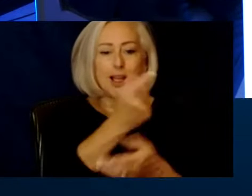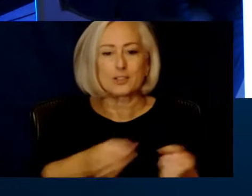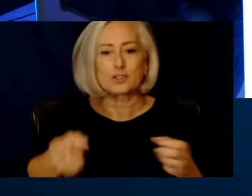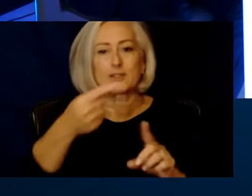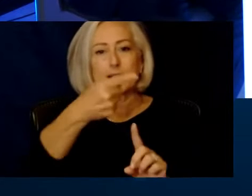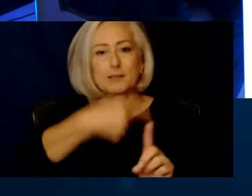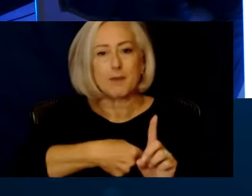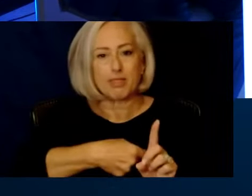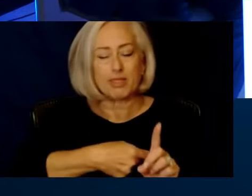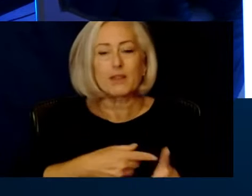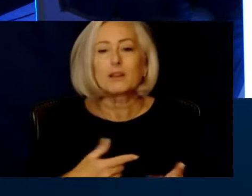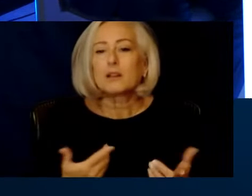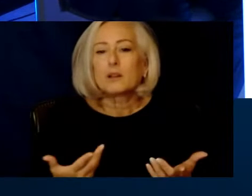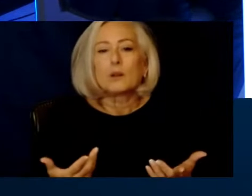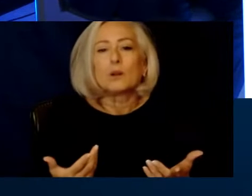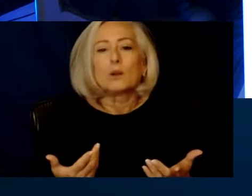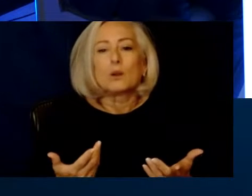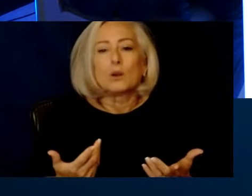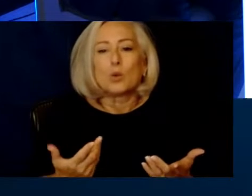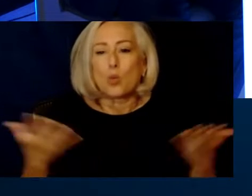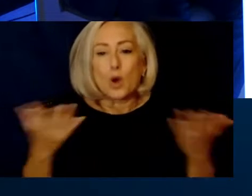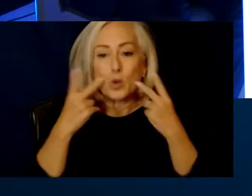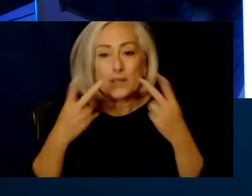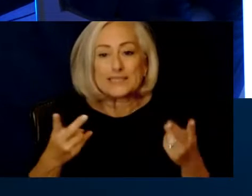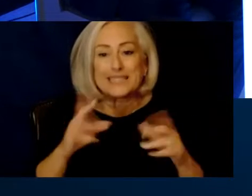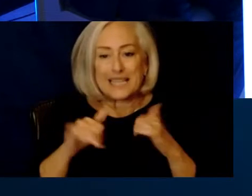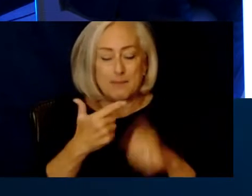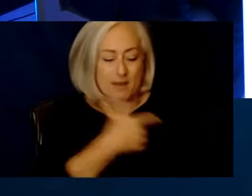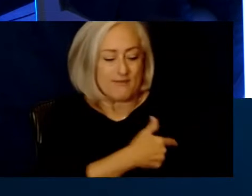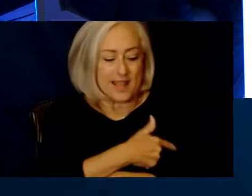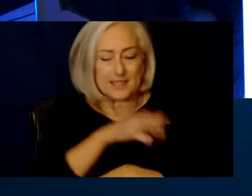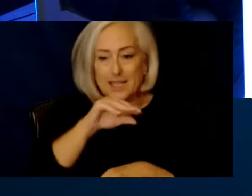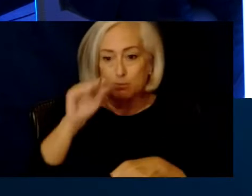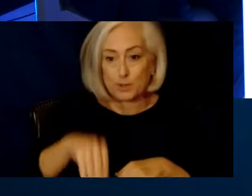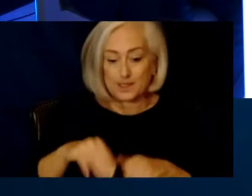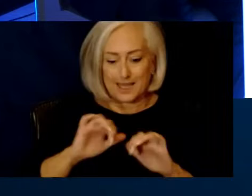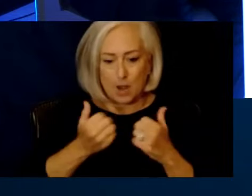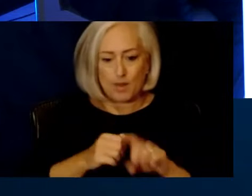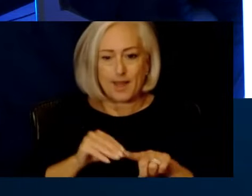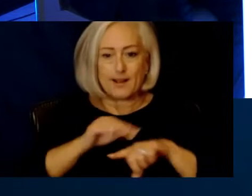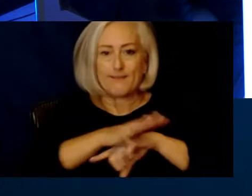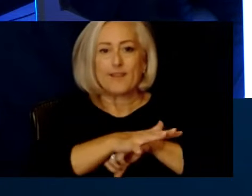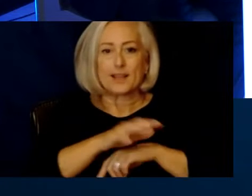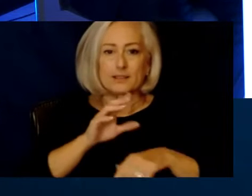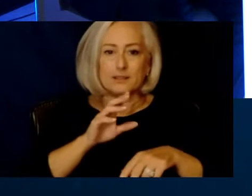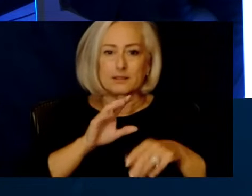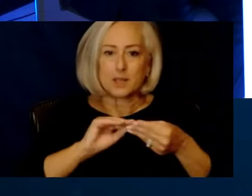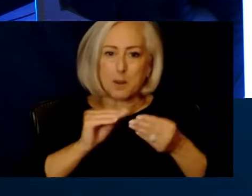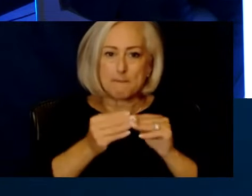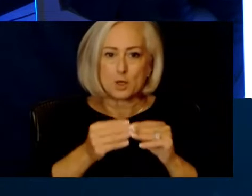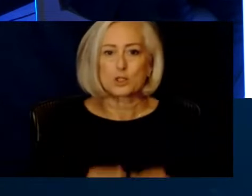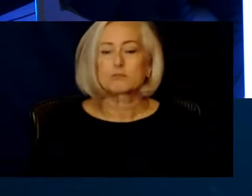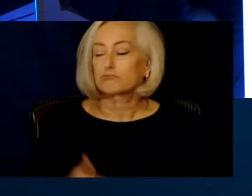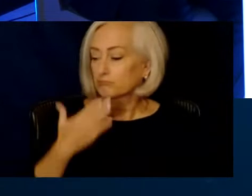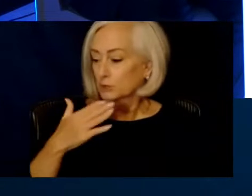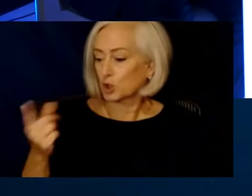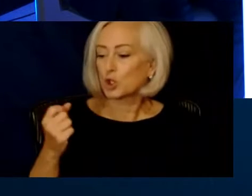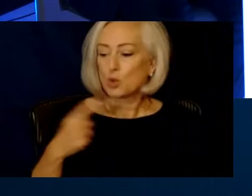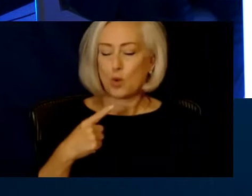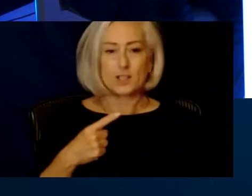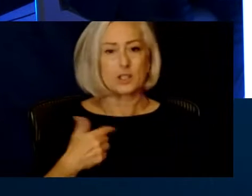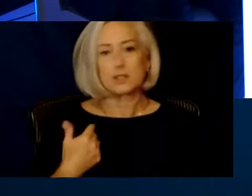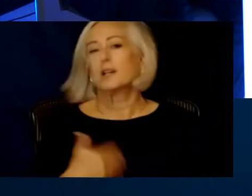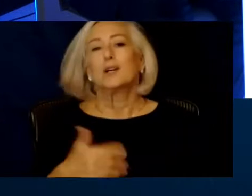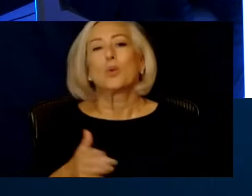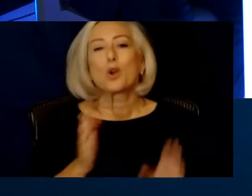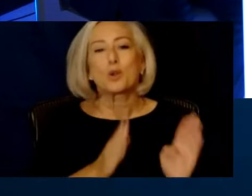far as vaccination rates are going back to school, what do we think how that's gonna affect the numbers and what we might see? Yeah, it's a great question. We were so prepared for that the